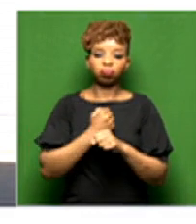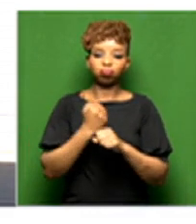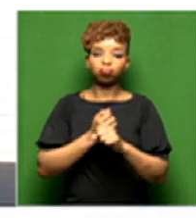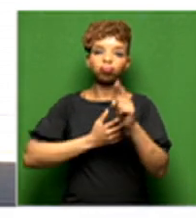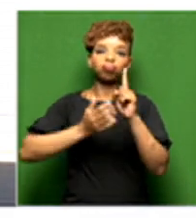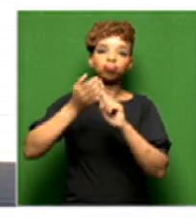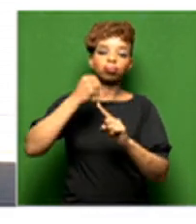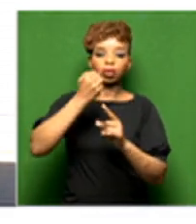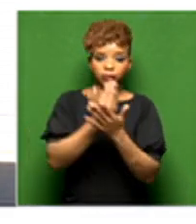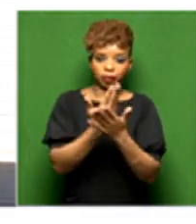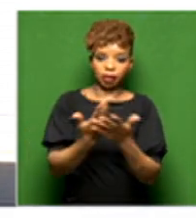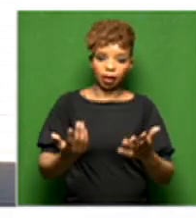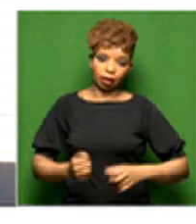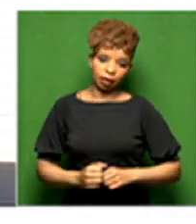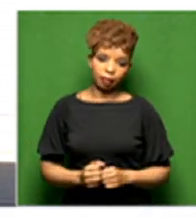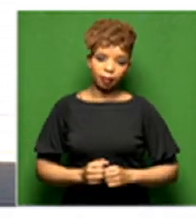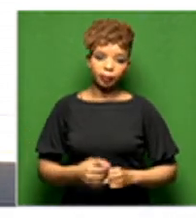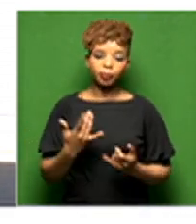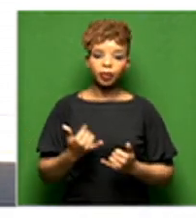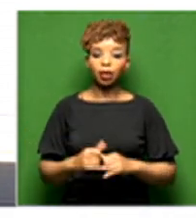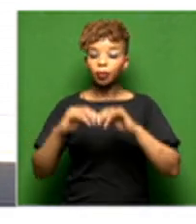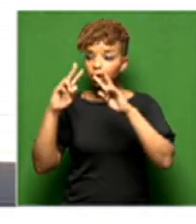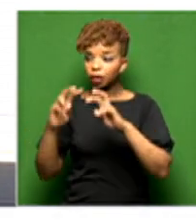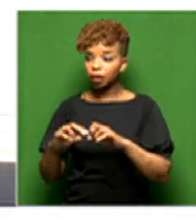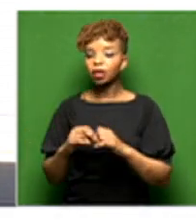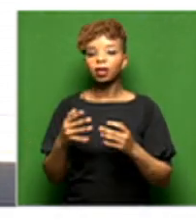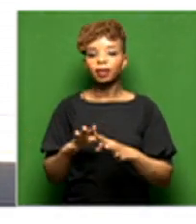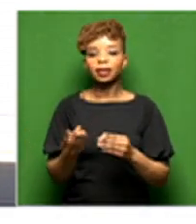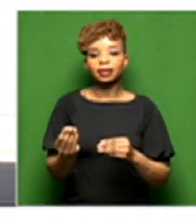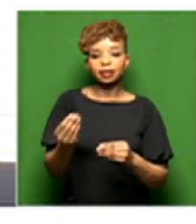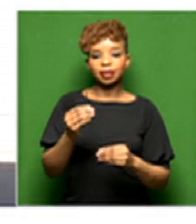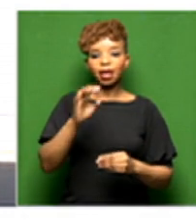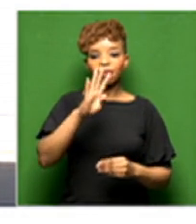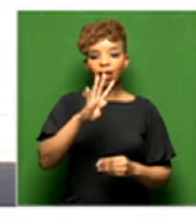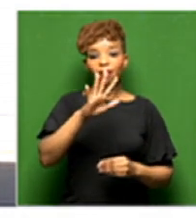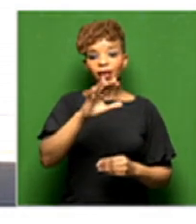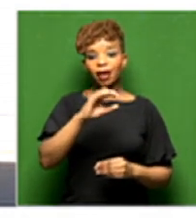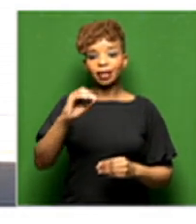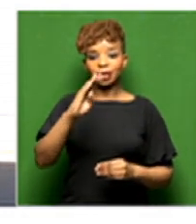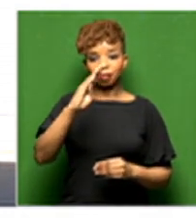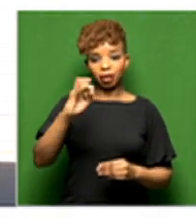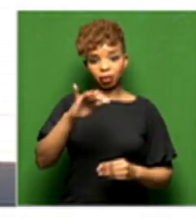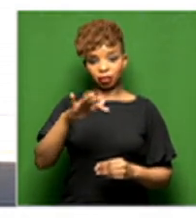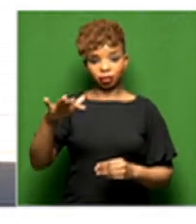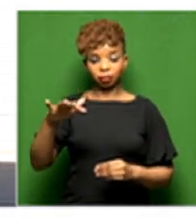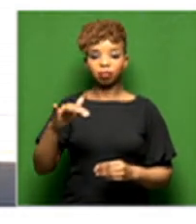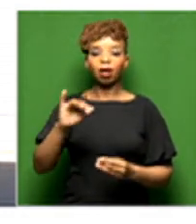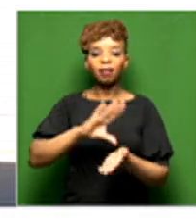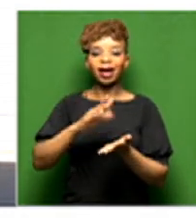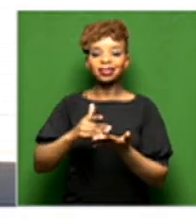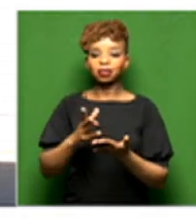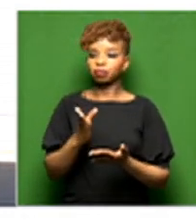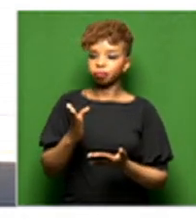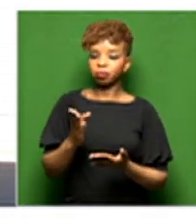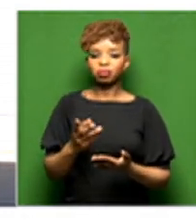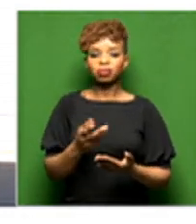you consider how much was invested in different interventions, we're talking about a 500 billion rand relief fund. That was a number that I heard thrown out there. If we